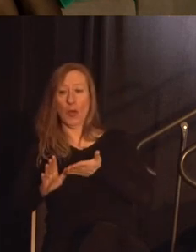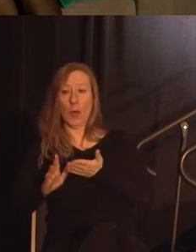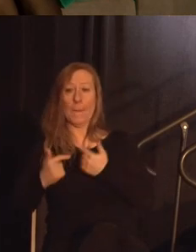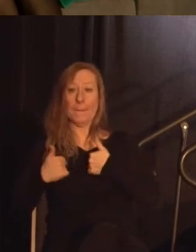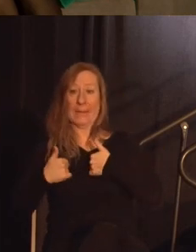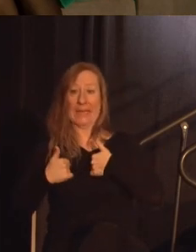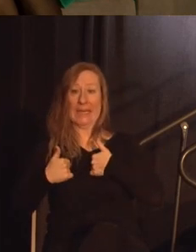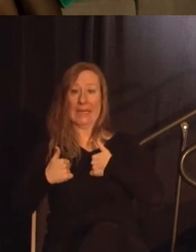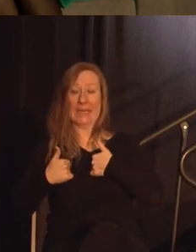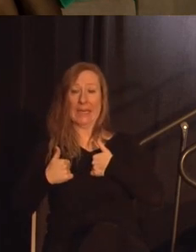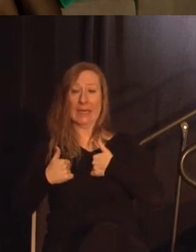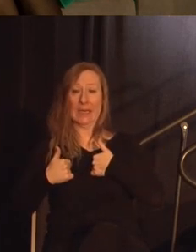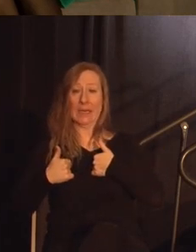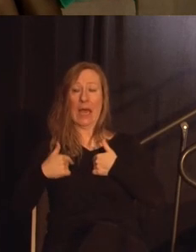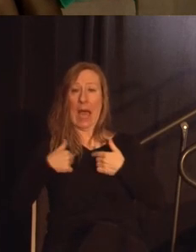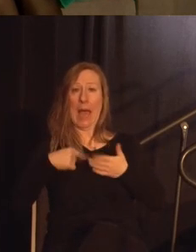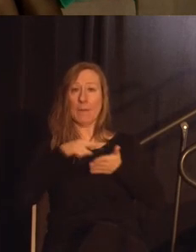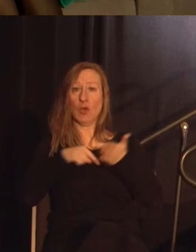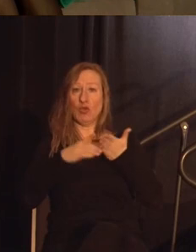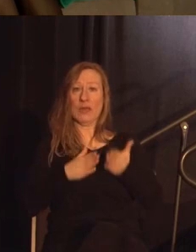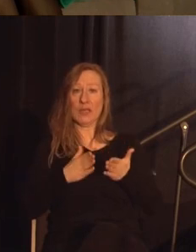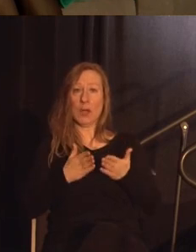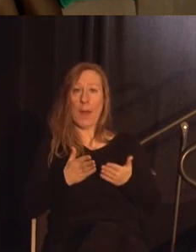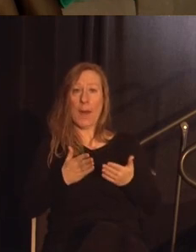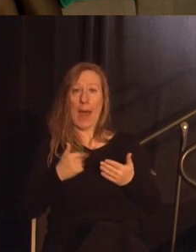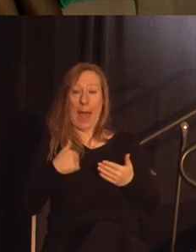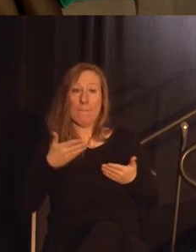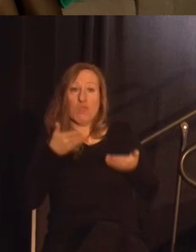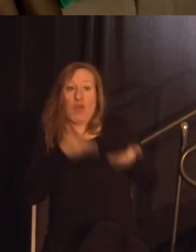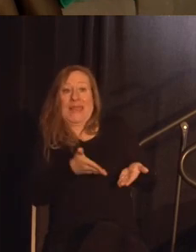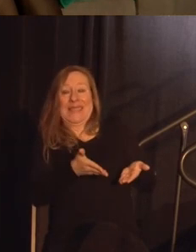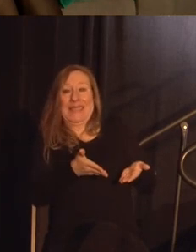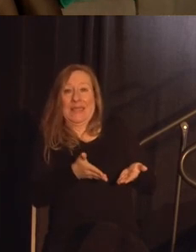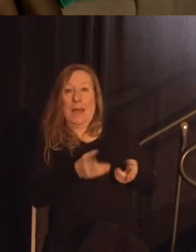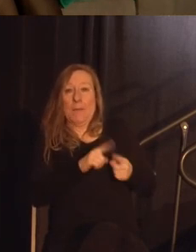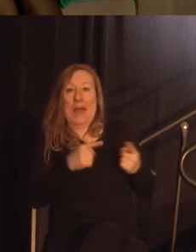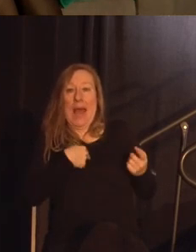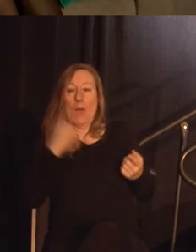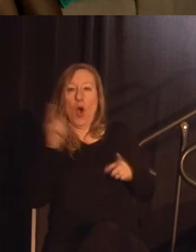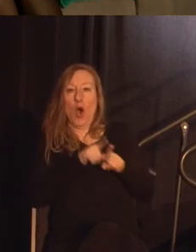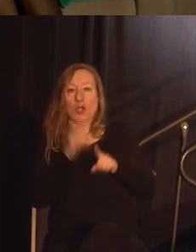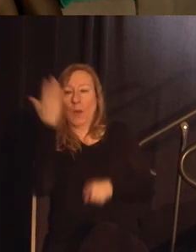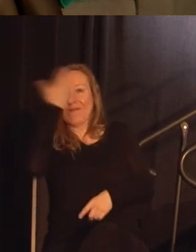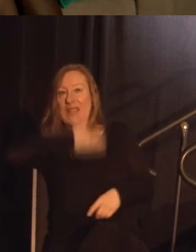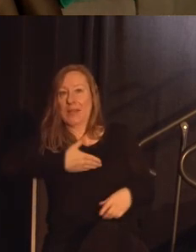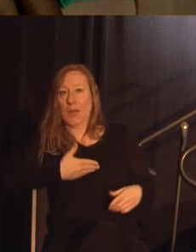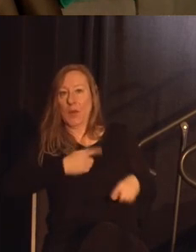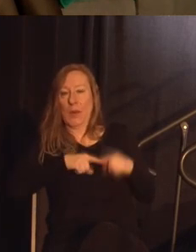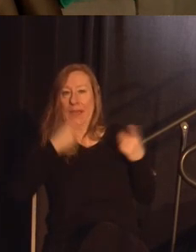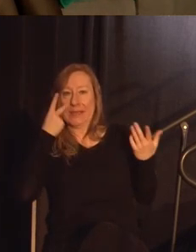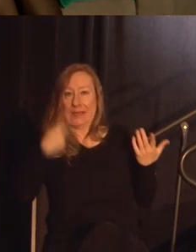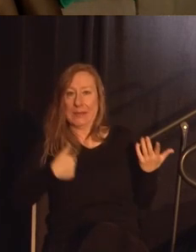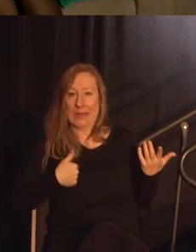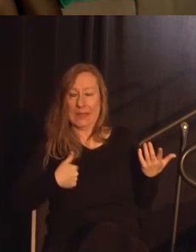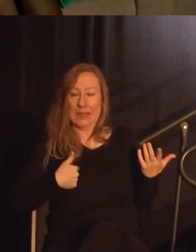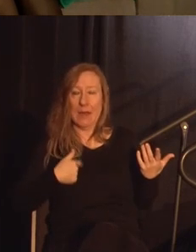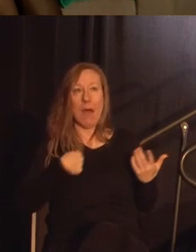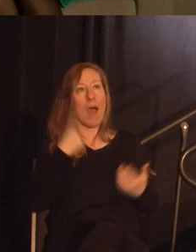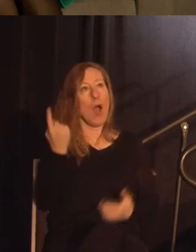is, the critic is present but also invisible. And I always felt